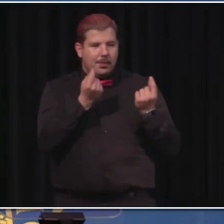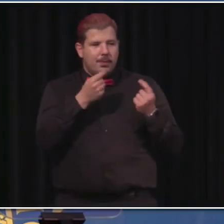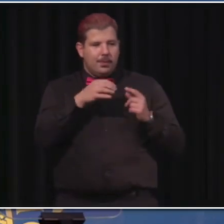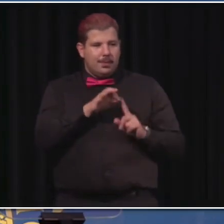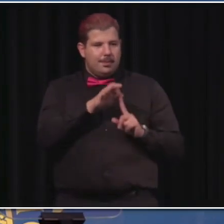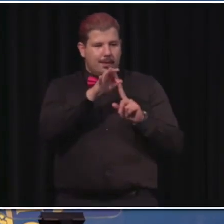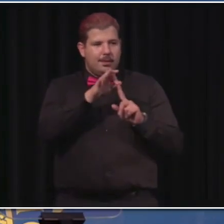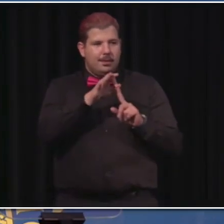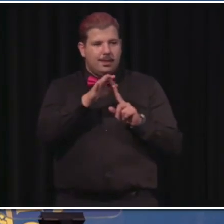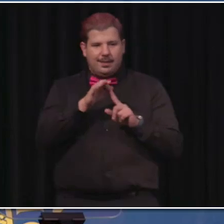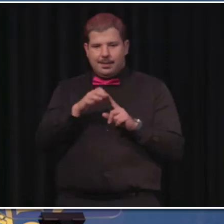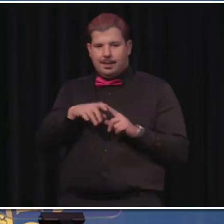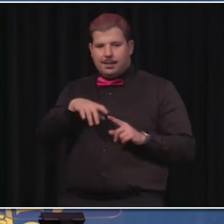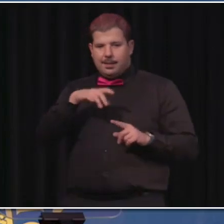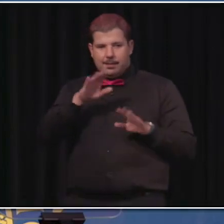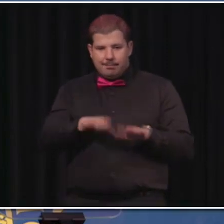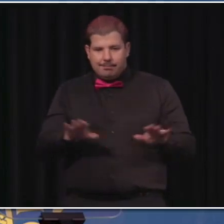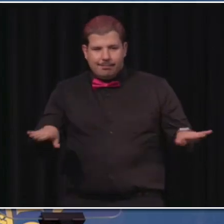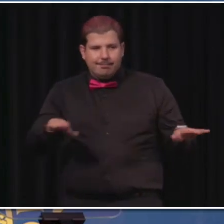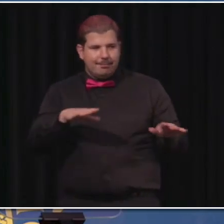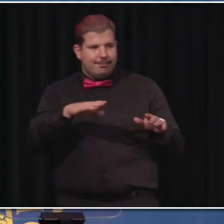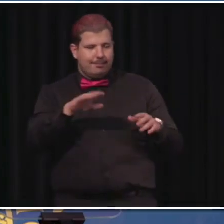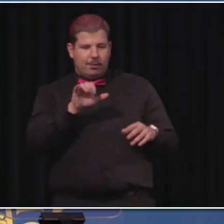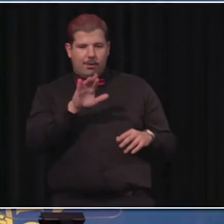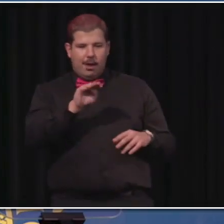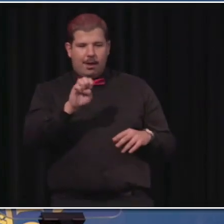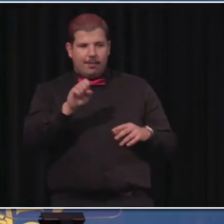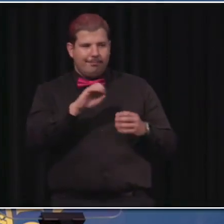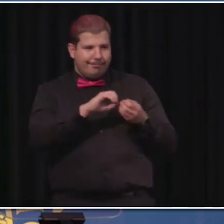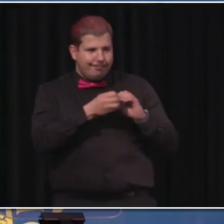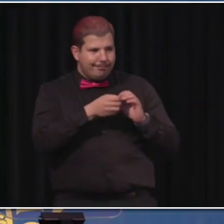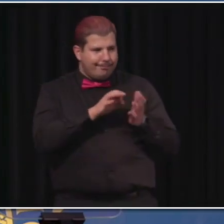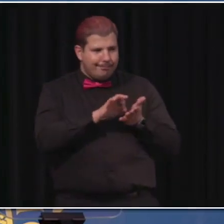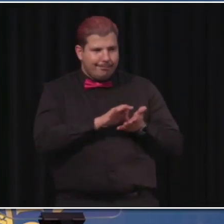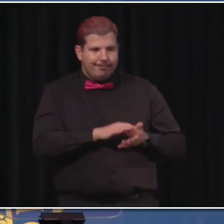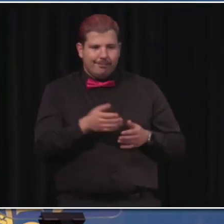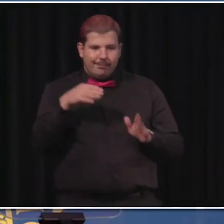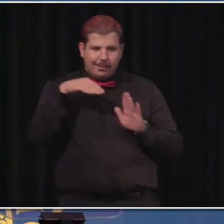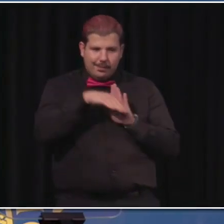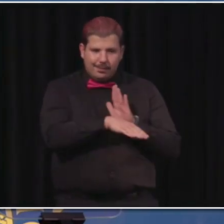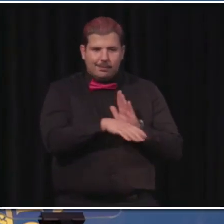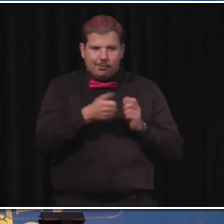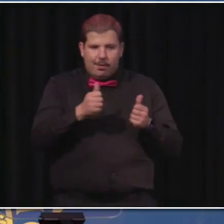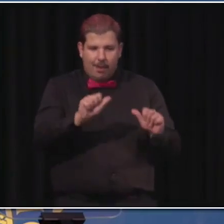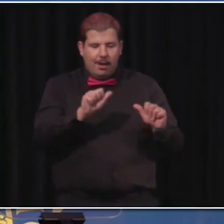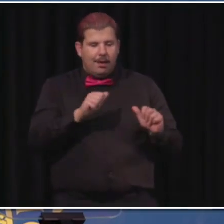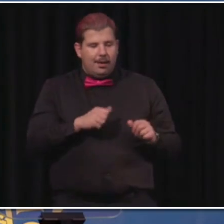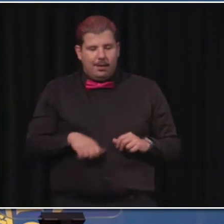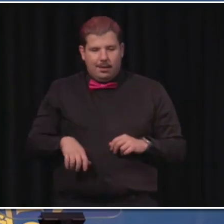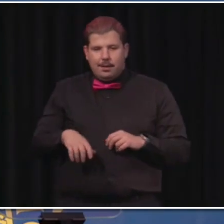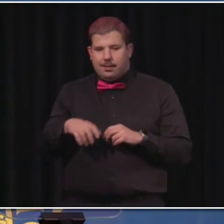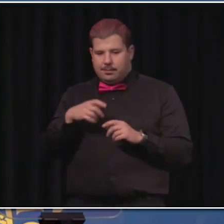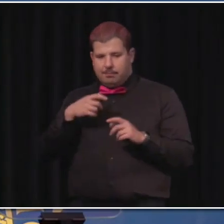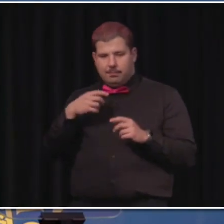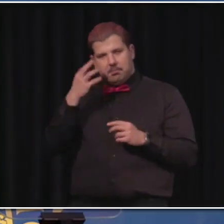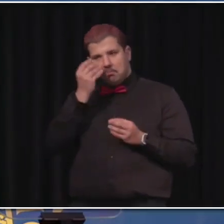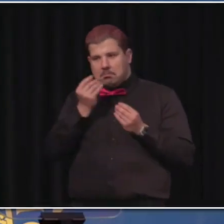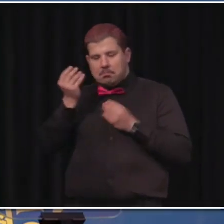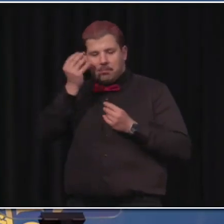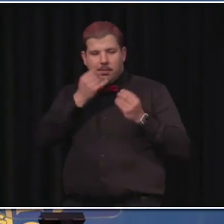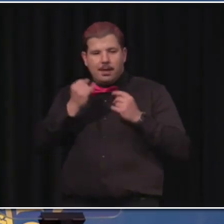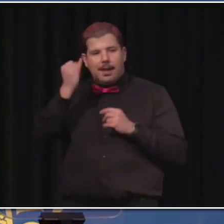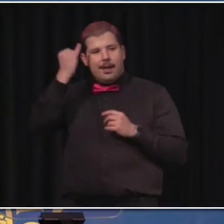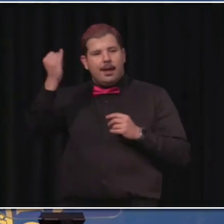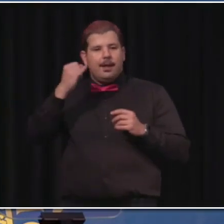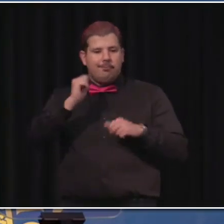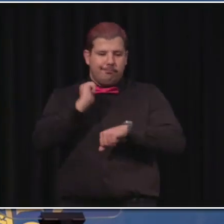the juvenile crime rate down. So the mayor at the time, Susan Golding, came up with what we thought was a reasonable idea, and that was to have a